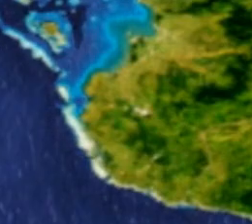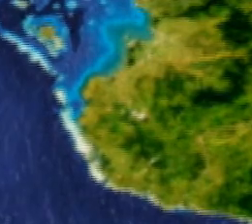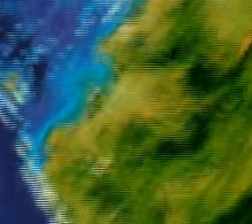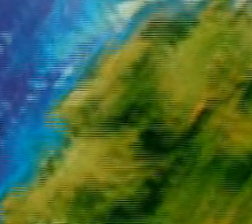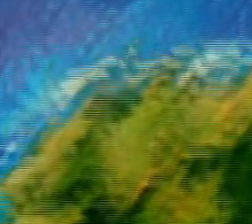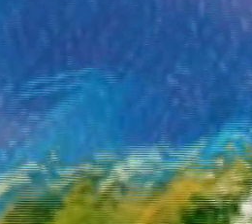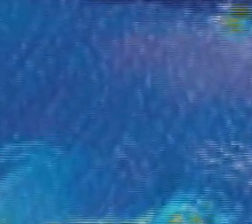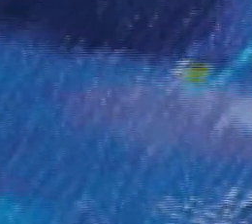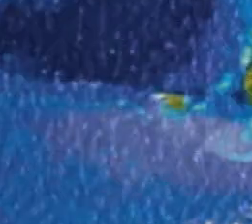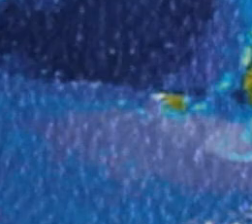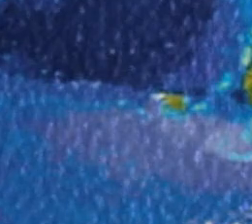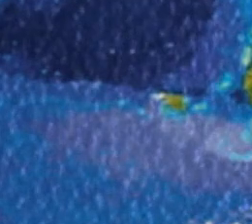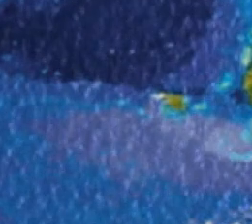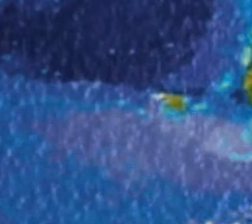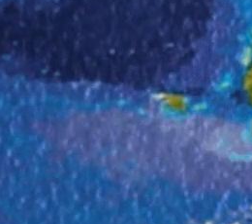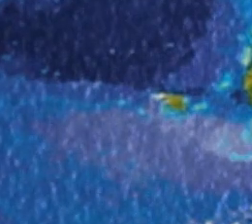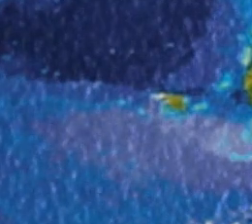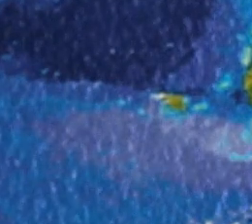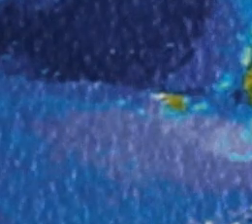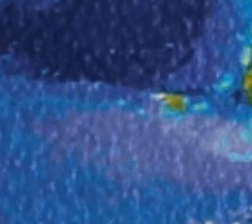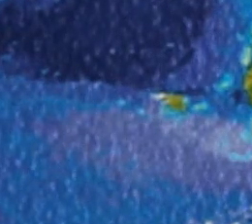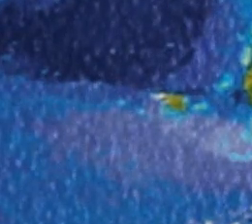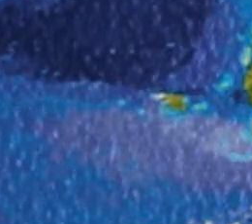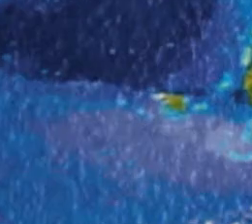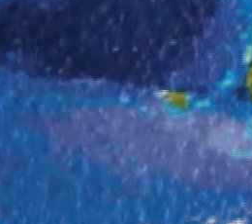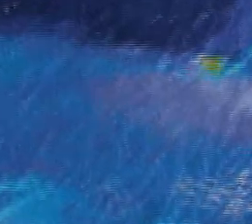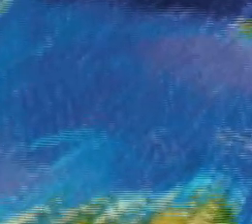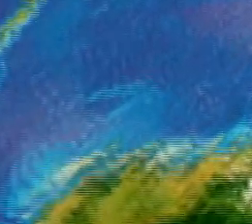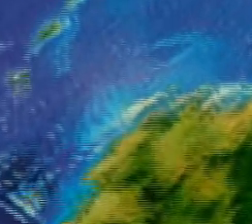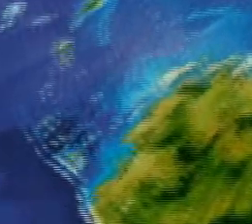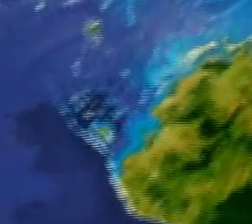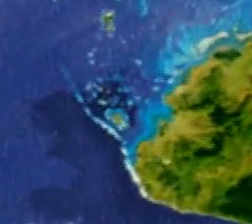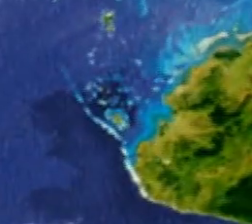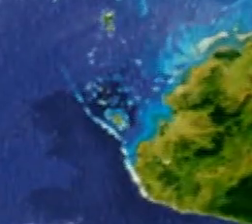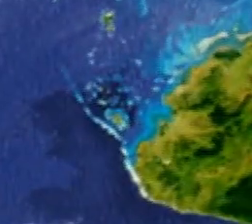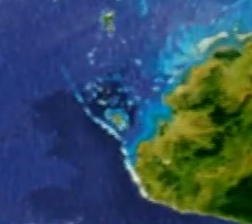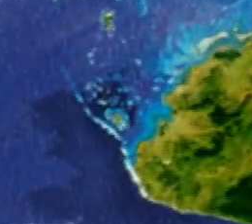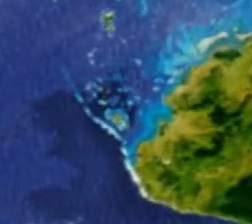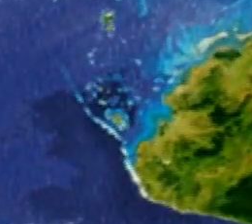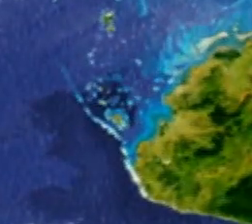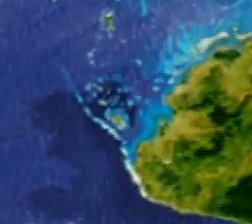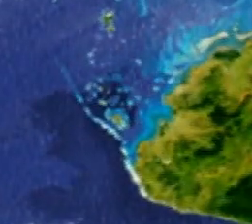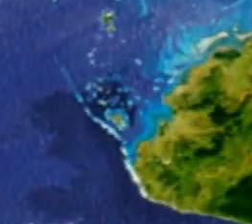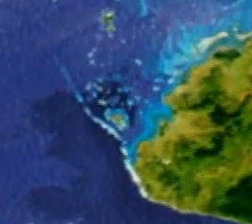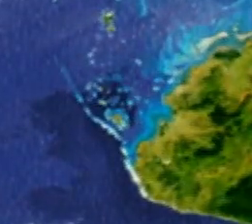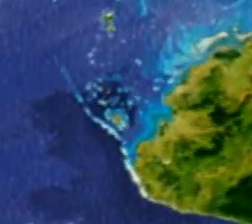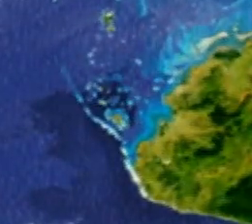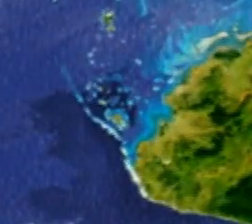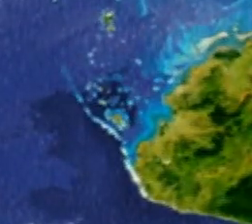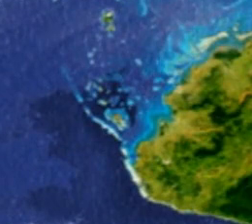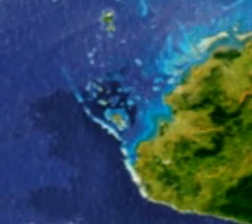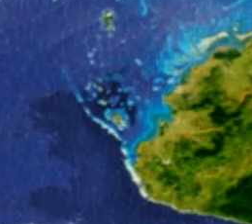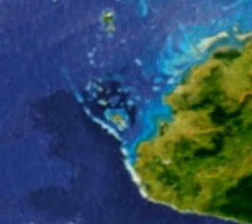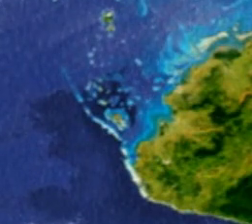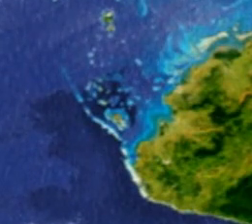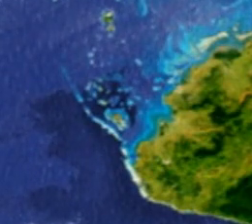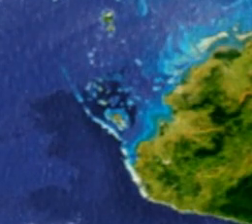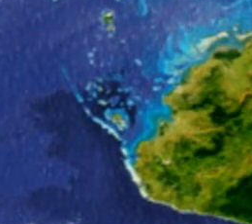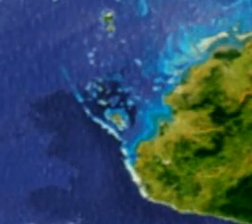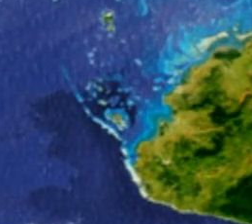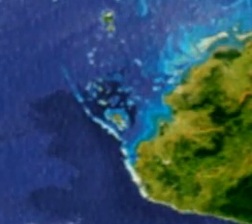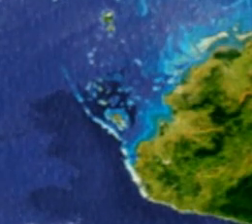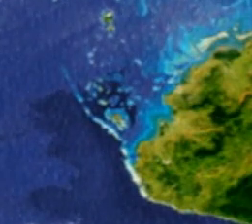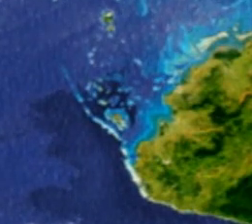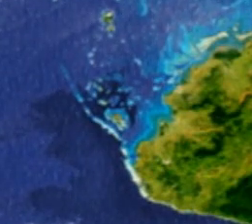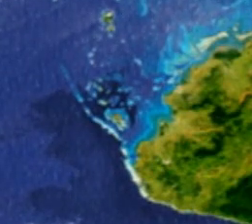overnight. And up north, the sun was out all day. At sea, an easterly wind flow prevails over Fiji waters. Easterly winds 15